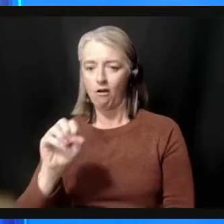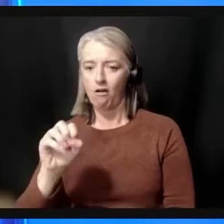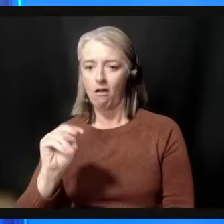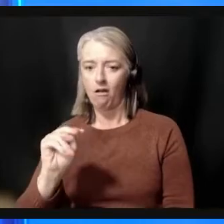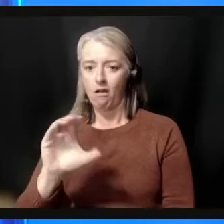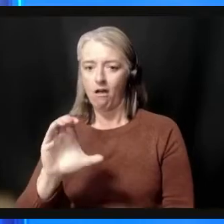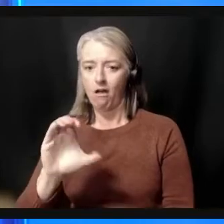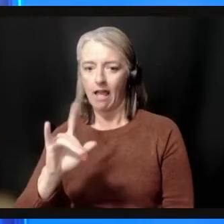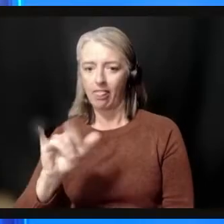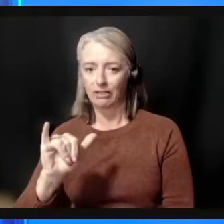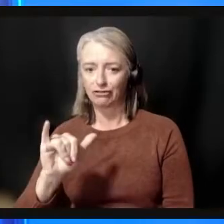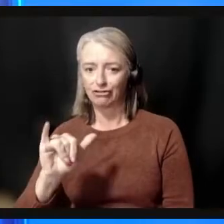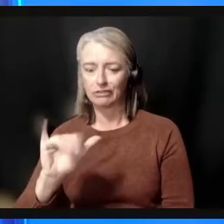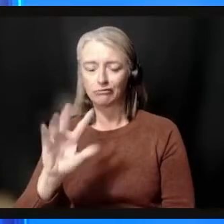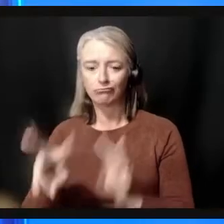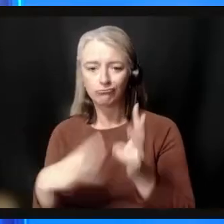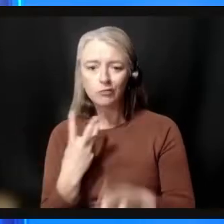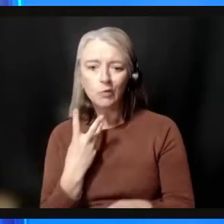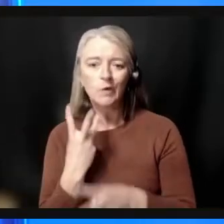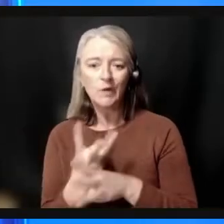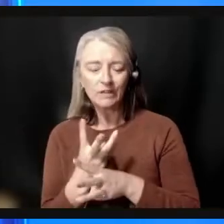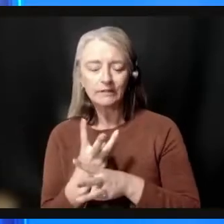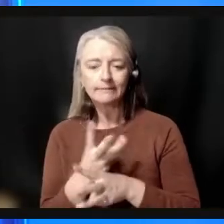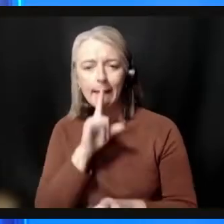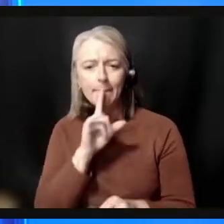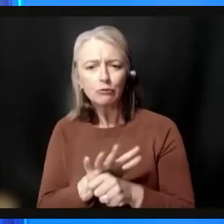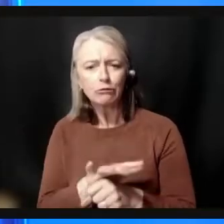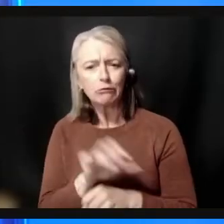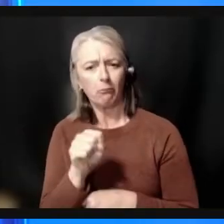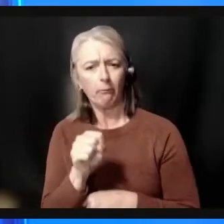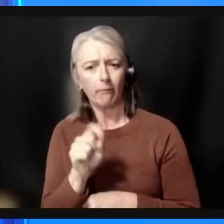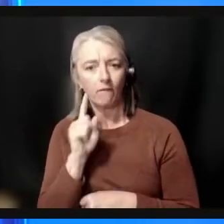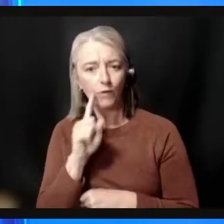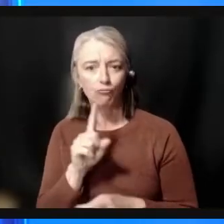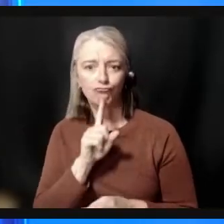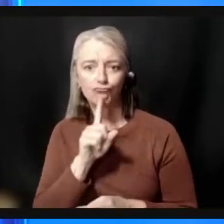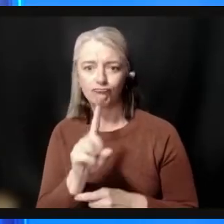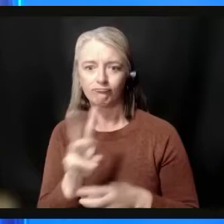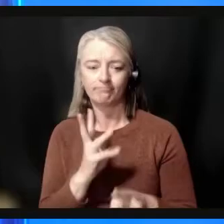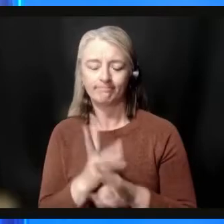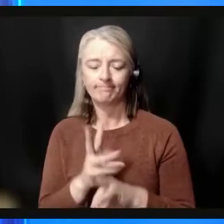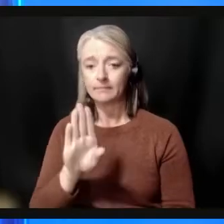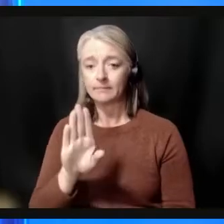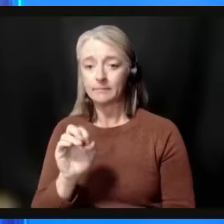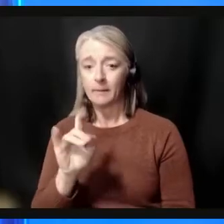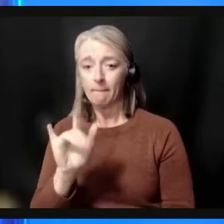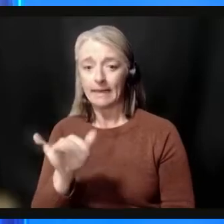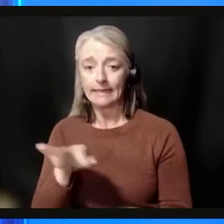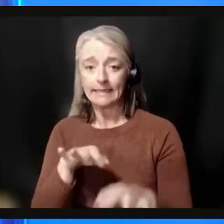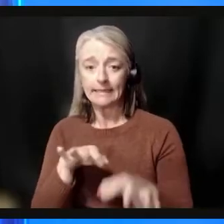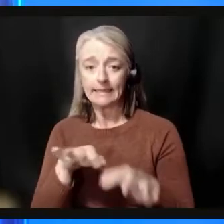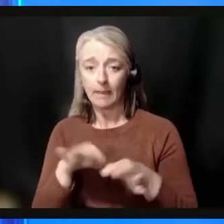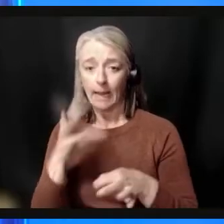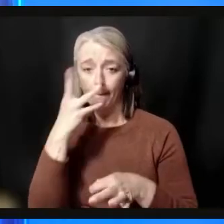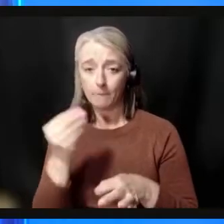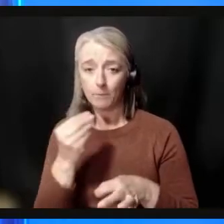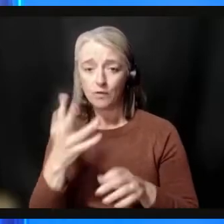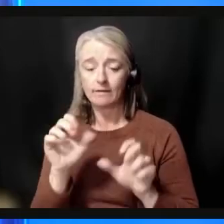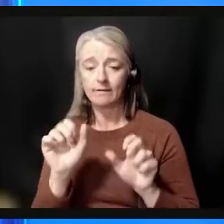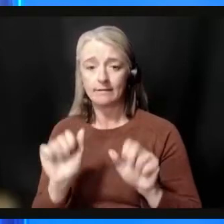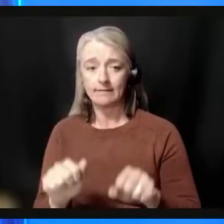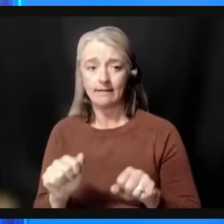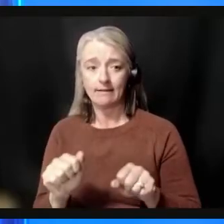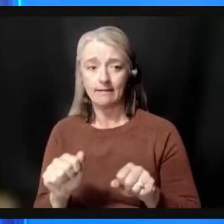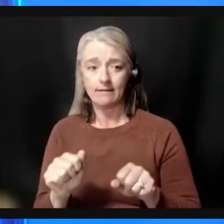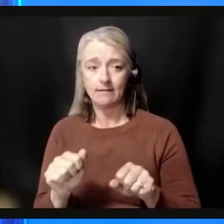the ideal world, absolutely, yes. As Becky explained beautifully, it can inform so many things.